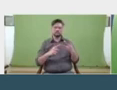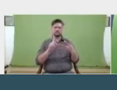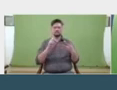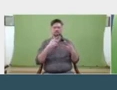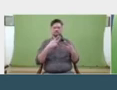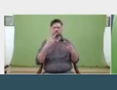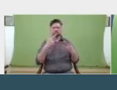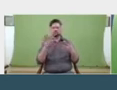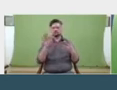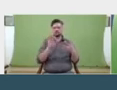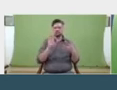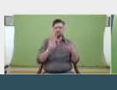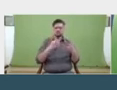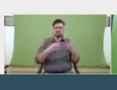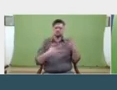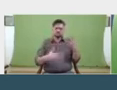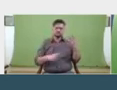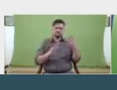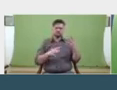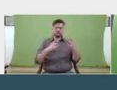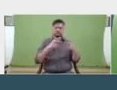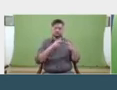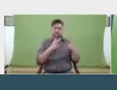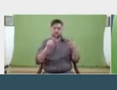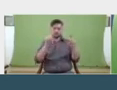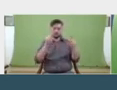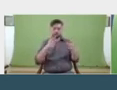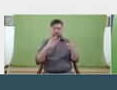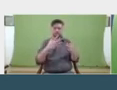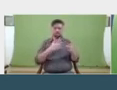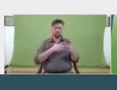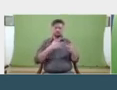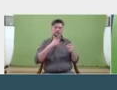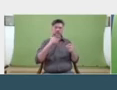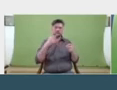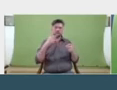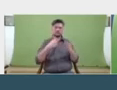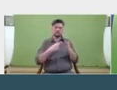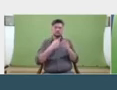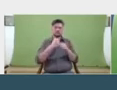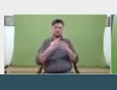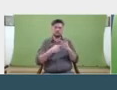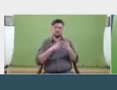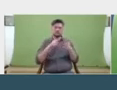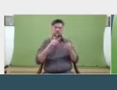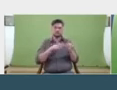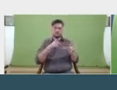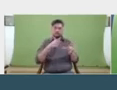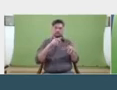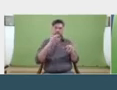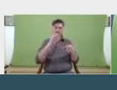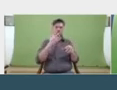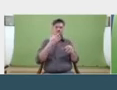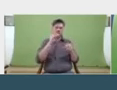that like you can see i put it in gray font which i'm sure i won't have time questions for example then